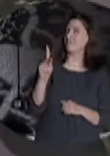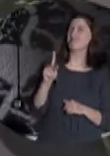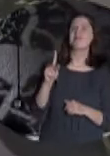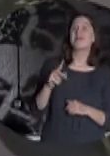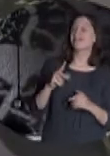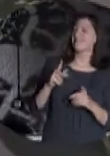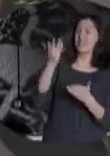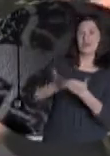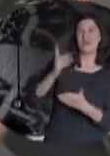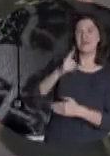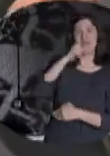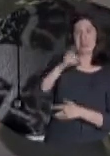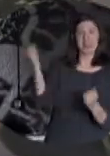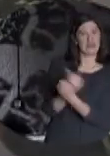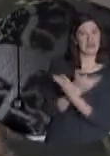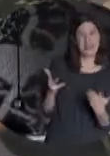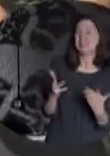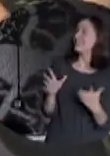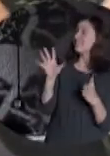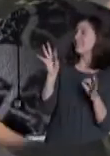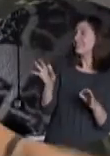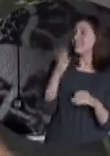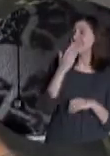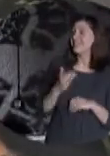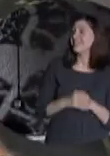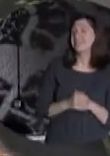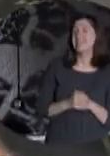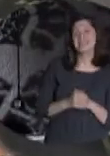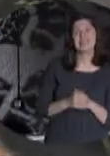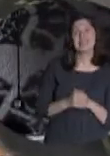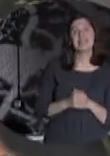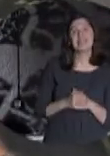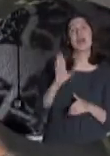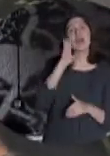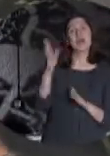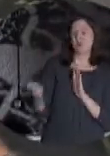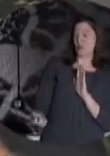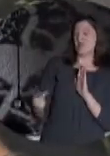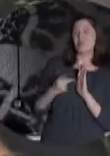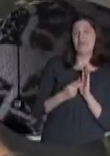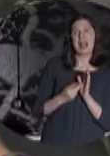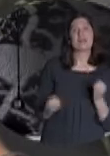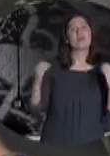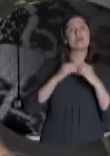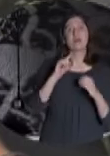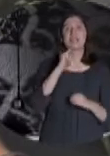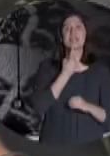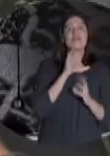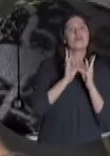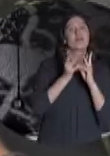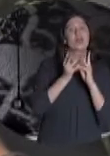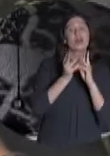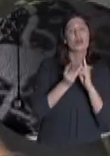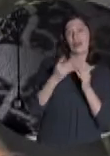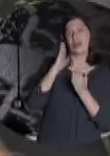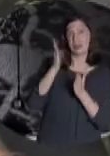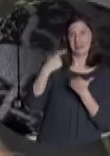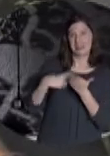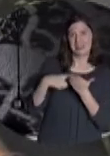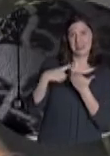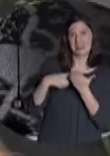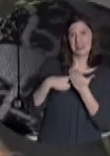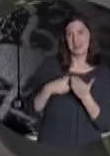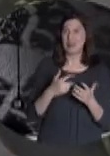debunked everything that I grew up believing, so that's good, though. Sure. When we return, we're going to have much more severe weather preparedness stuff to talk about,